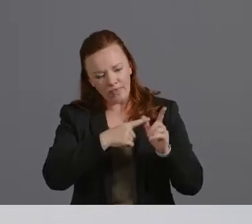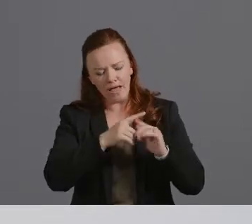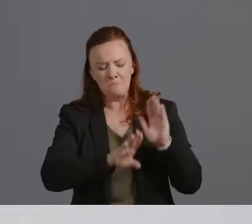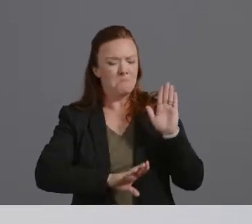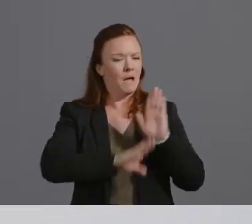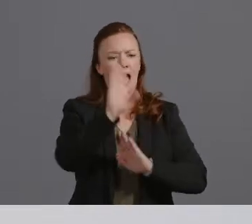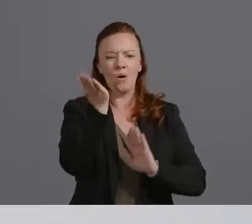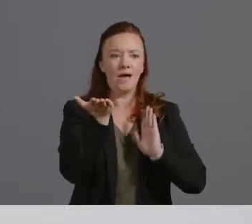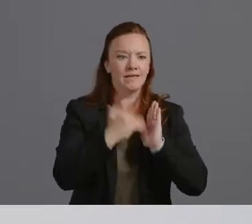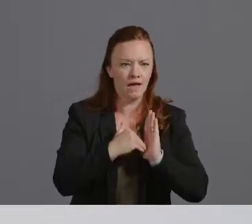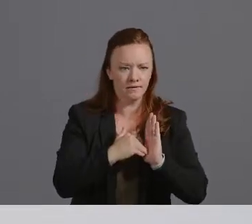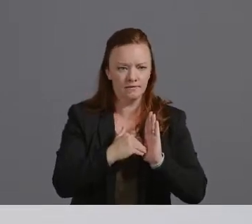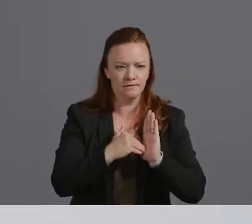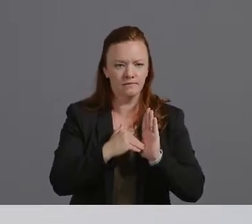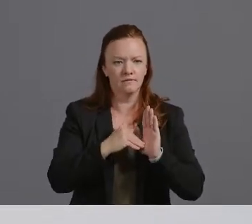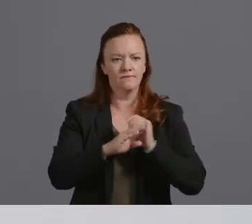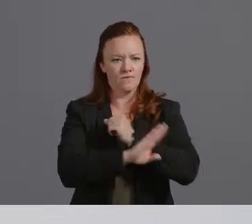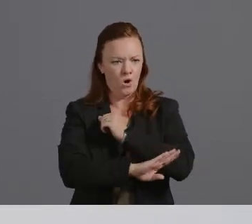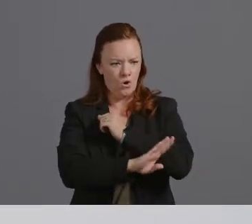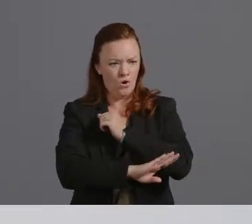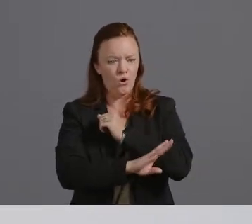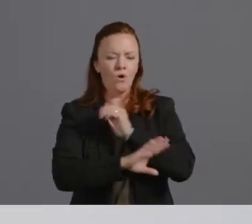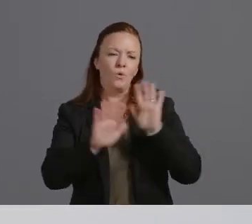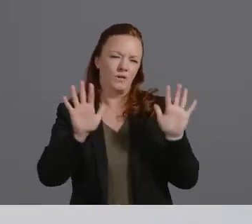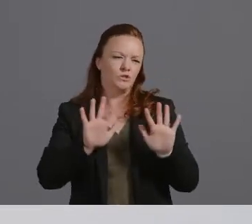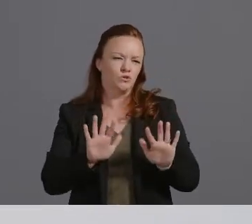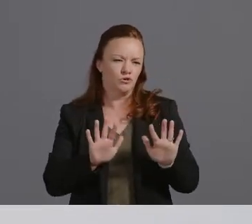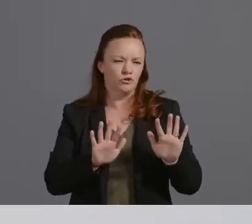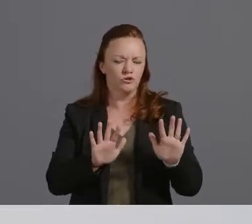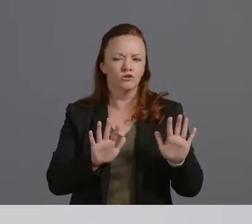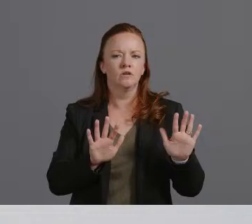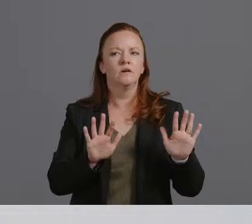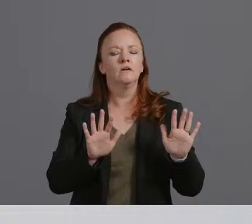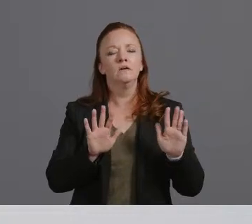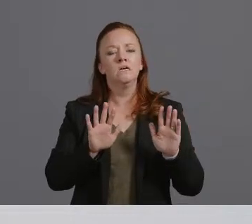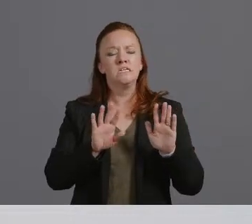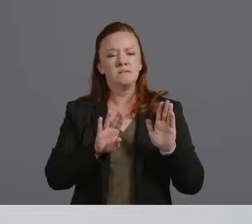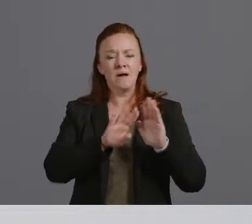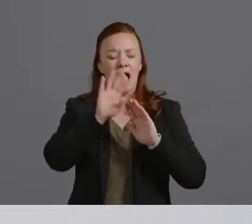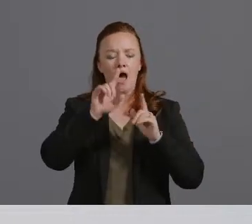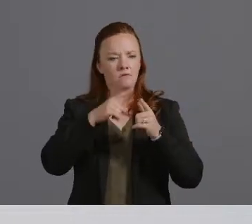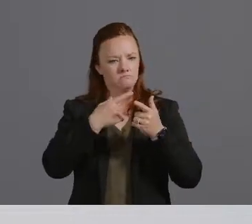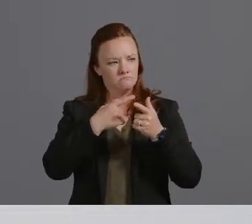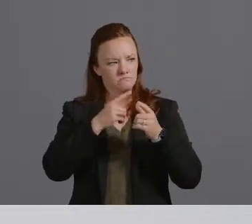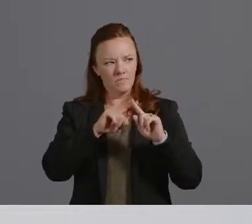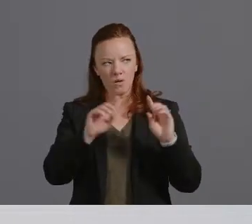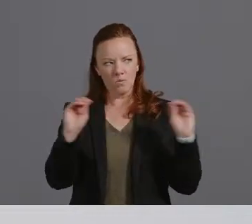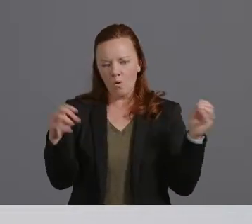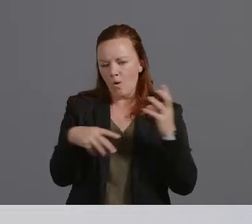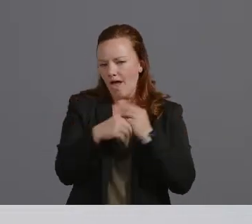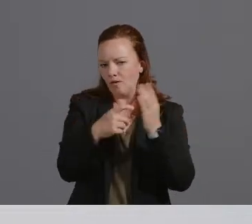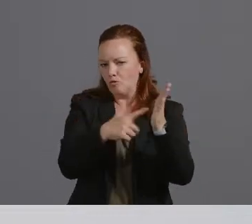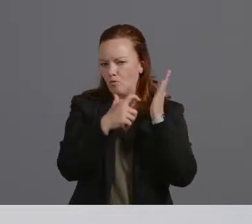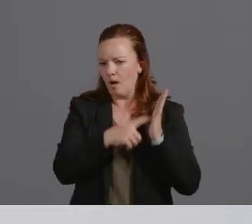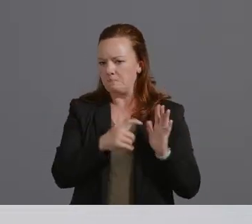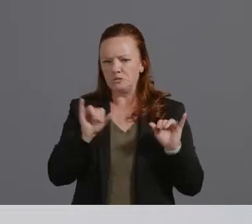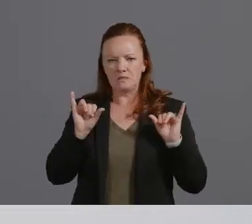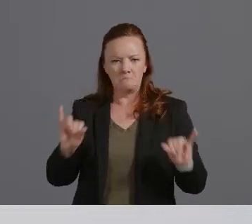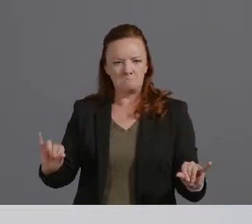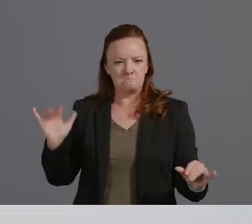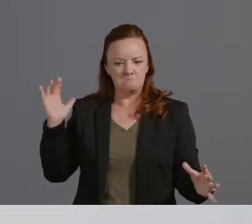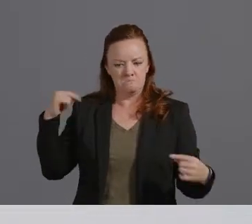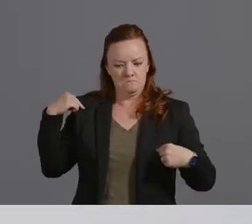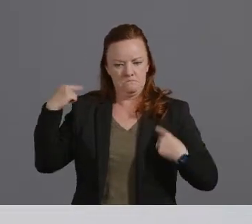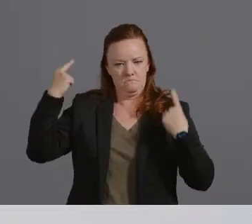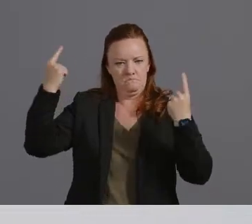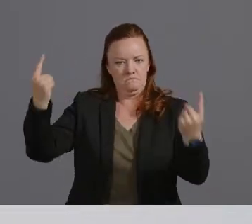huge spike again in the fall and the winter. But then there wasn't really anything done besides what was